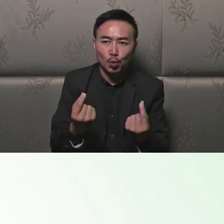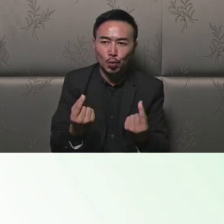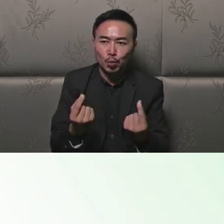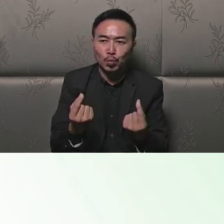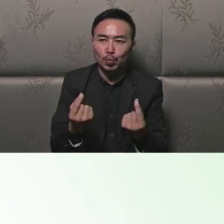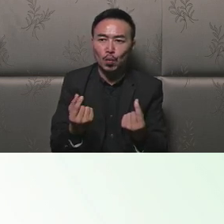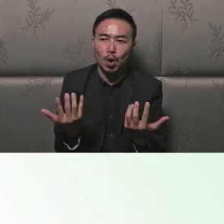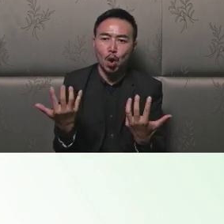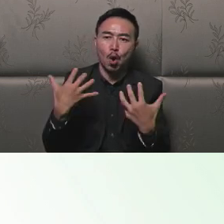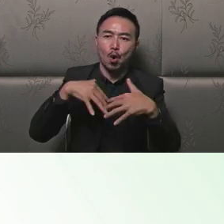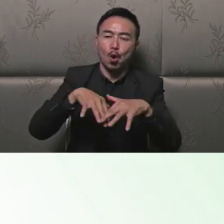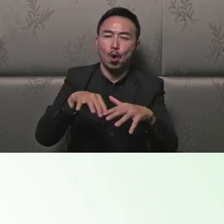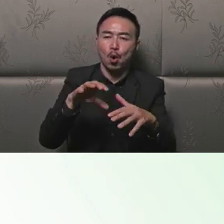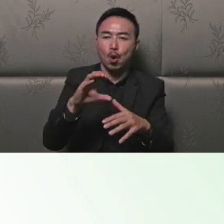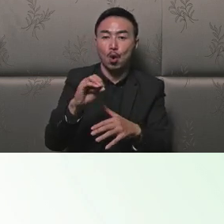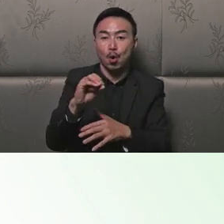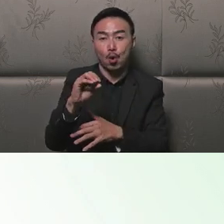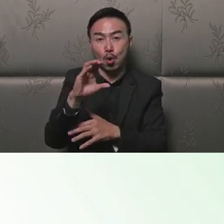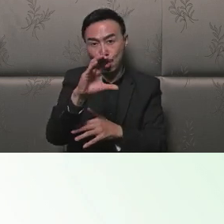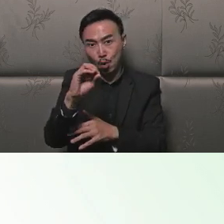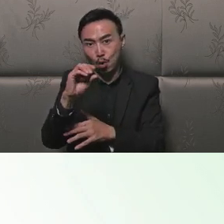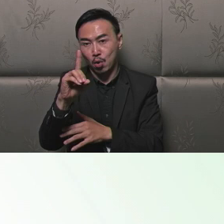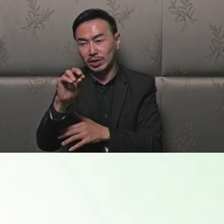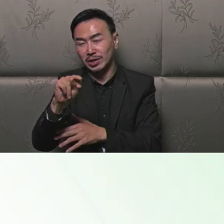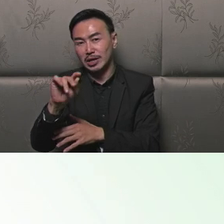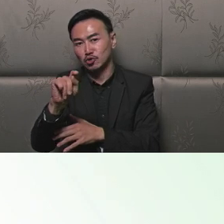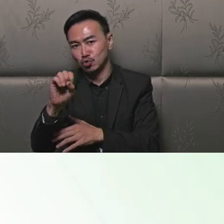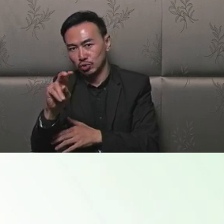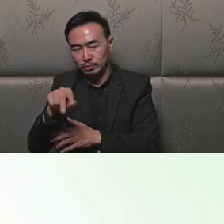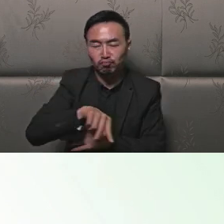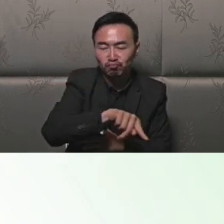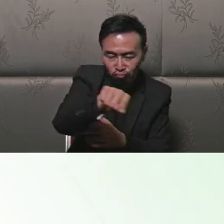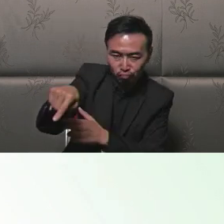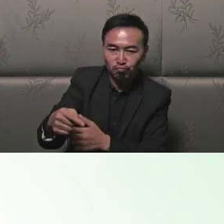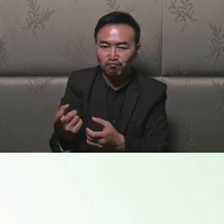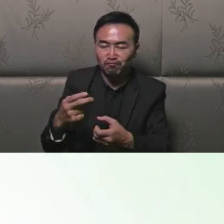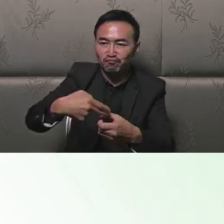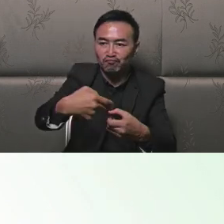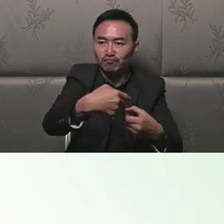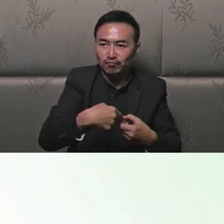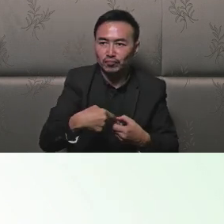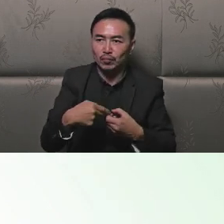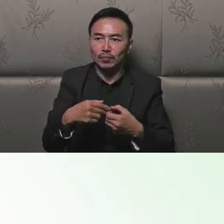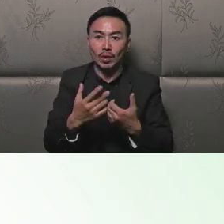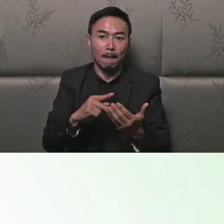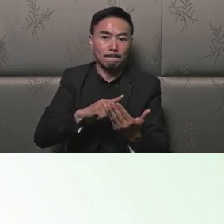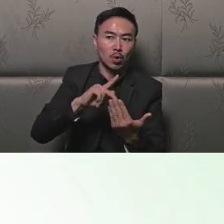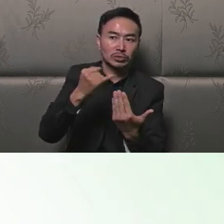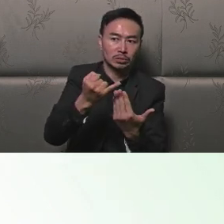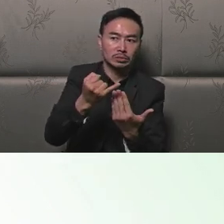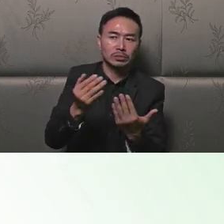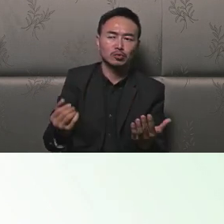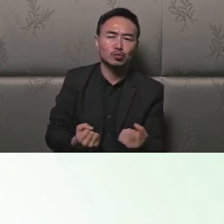a humanitarian program at the primary level, but if we can't keep it through, we can see the dropout rates that will come about on